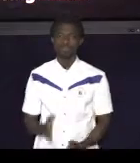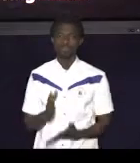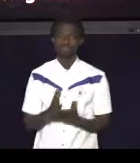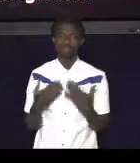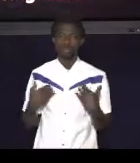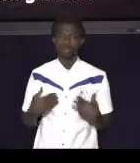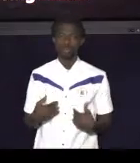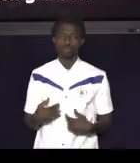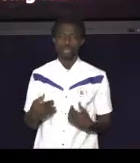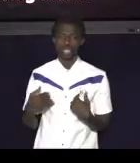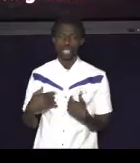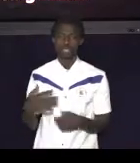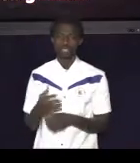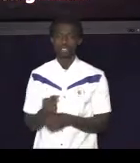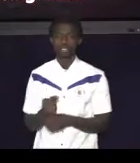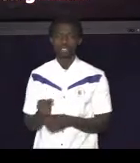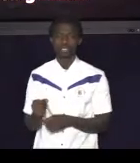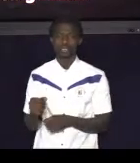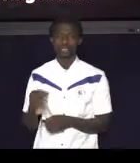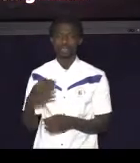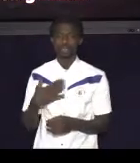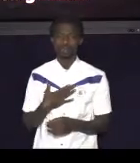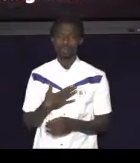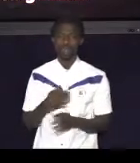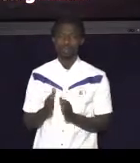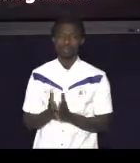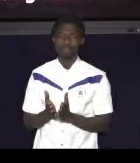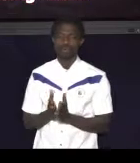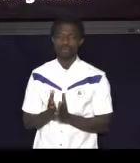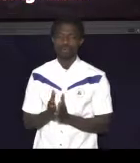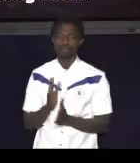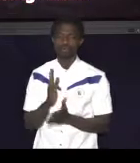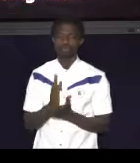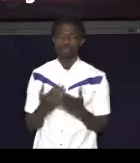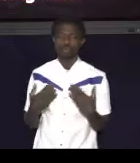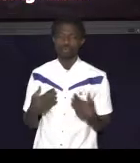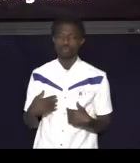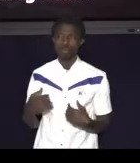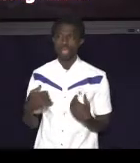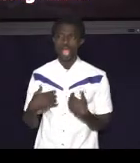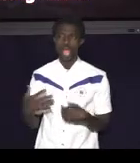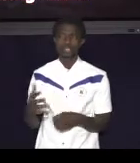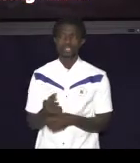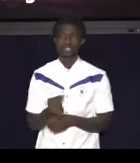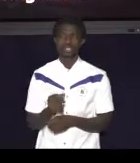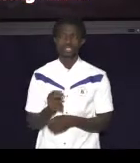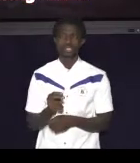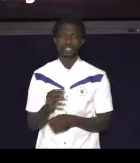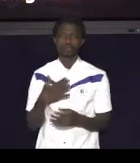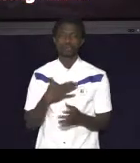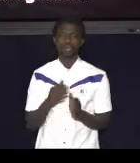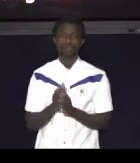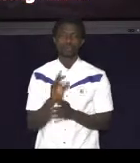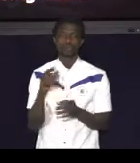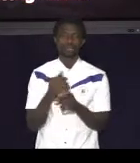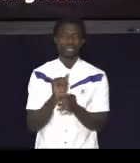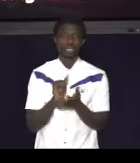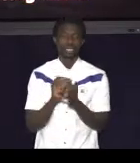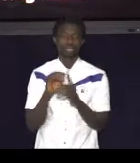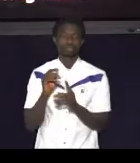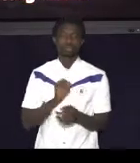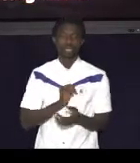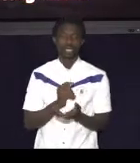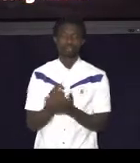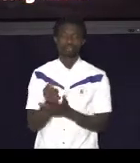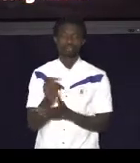Somebody has taken my book. Somebody has taken my book. Did you get that too? I trust